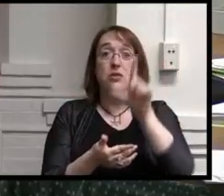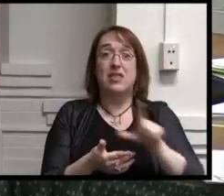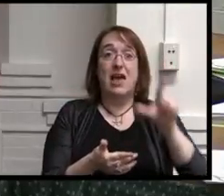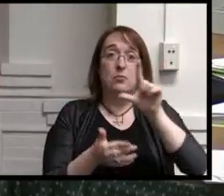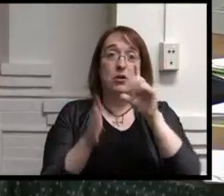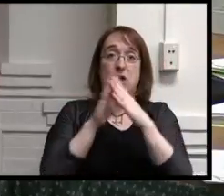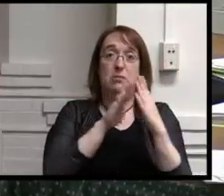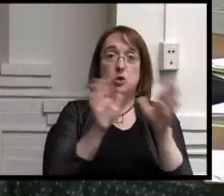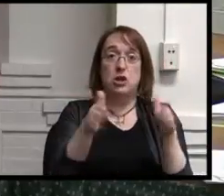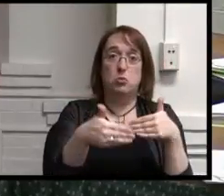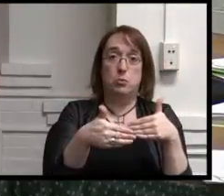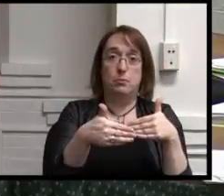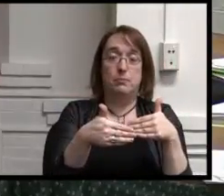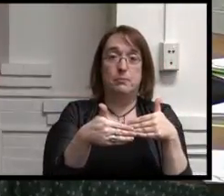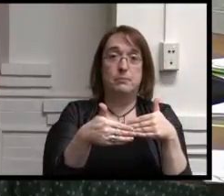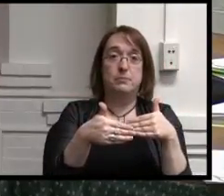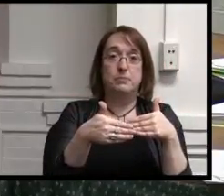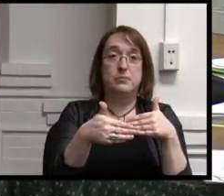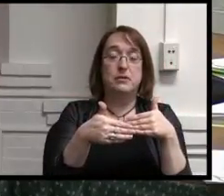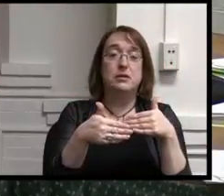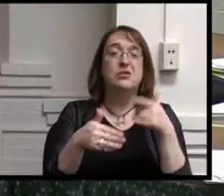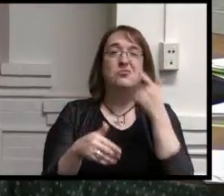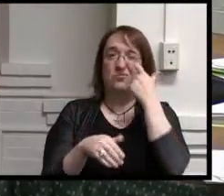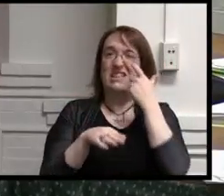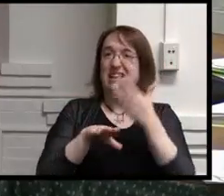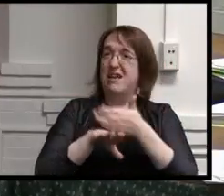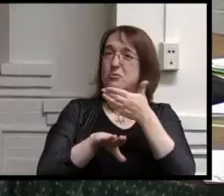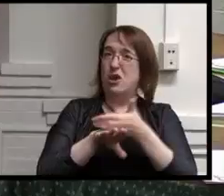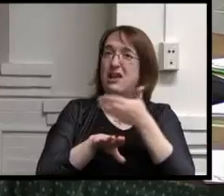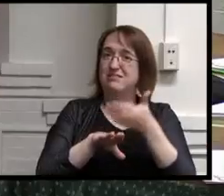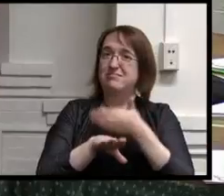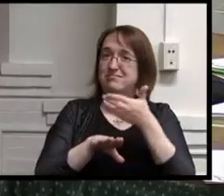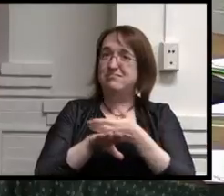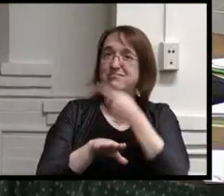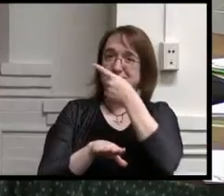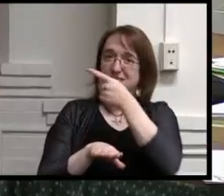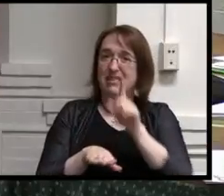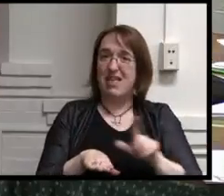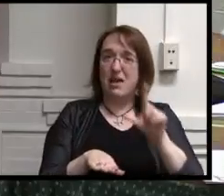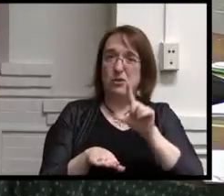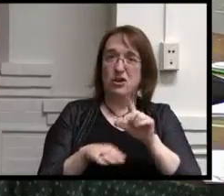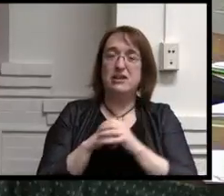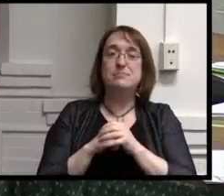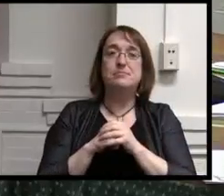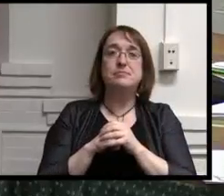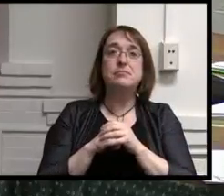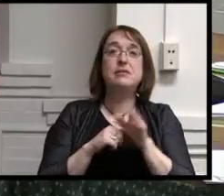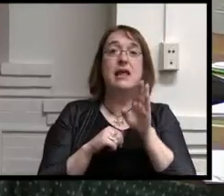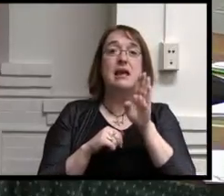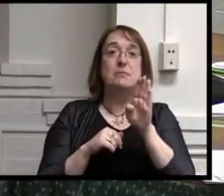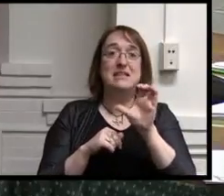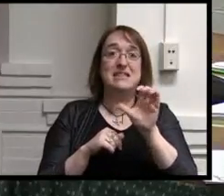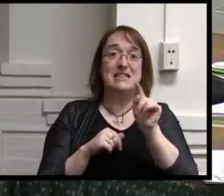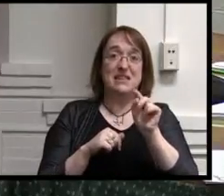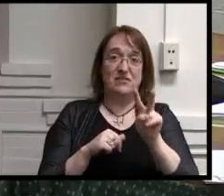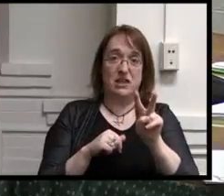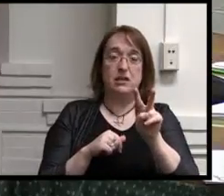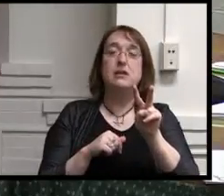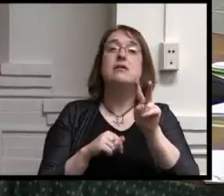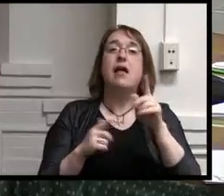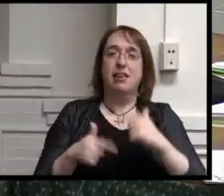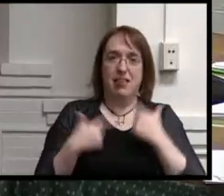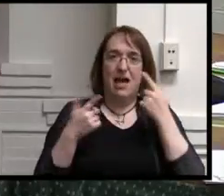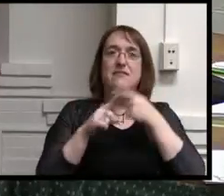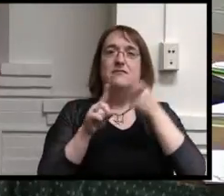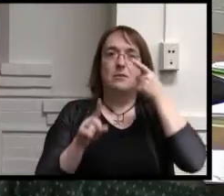community room, which is recently upgraded as part of the renovation over there, and BCTV can broadcast live from that